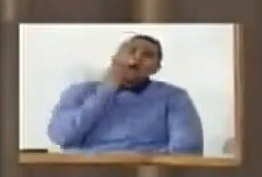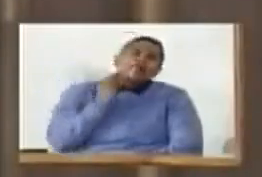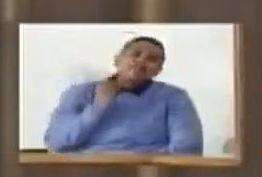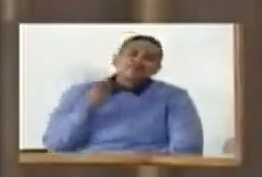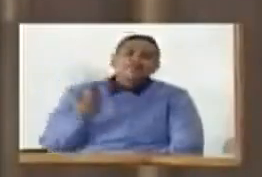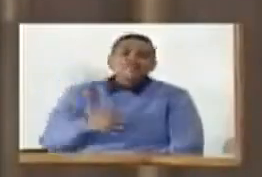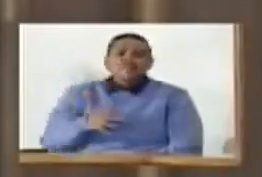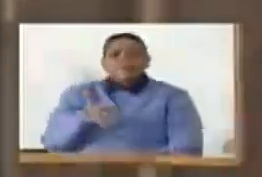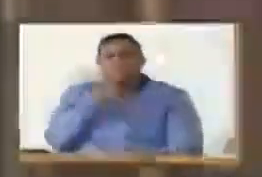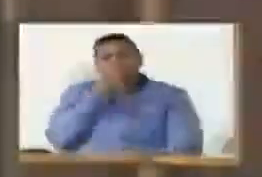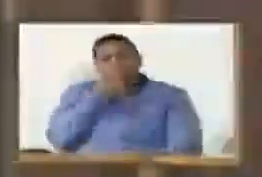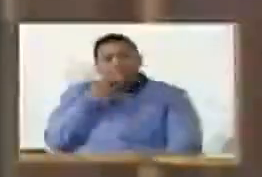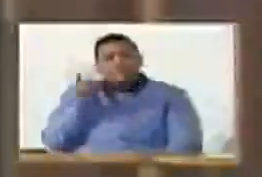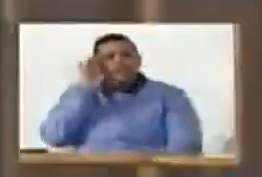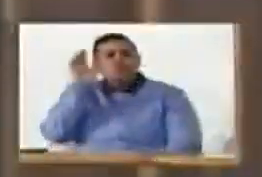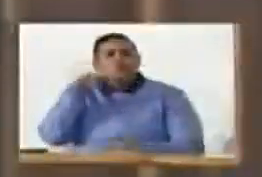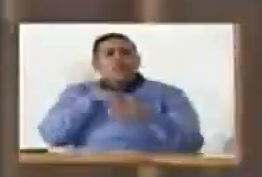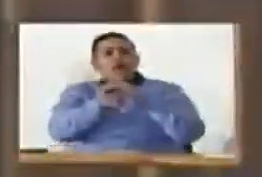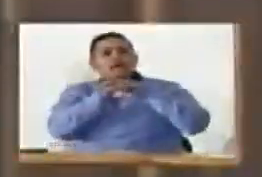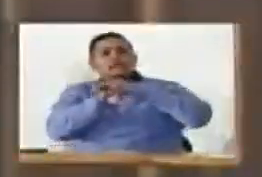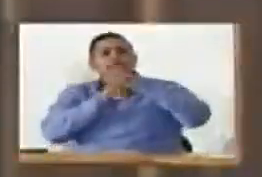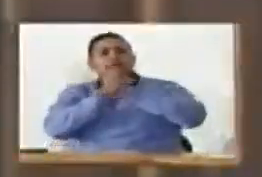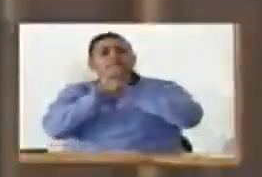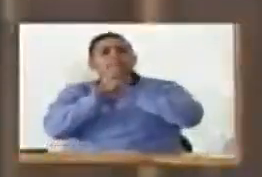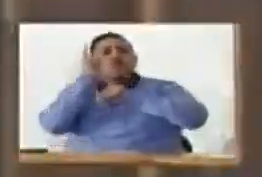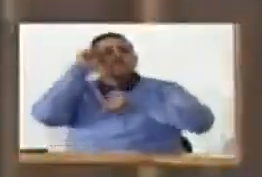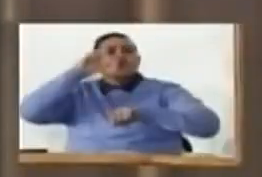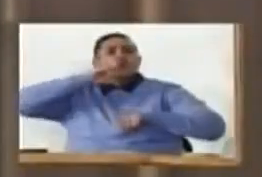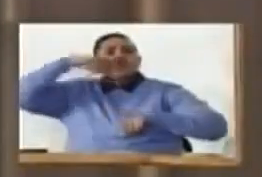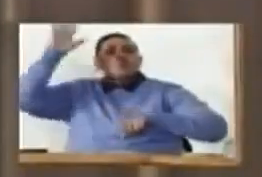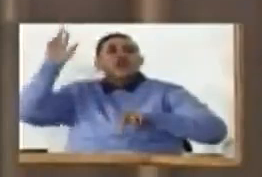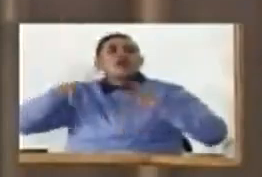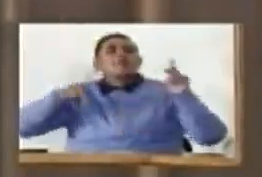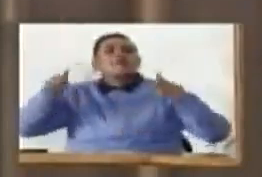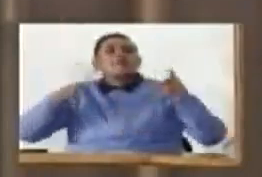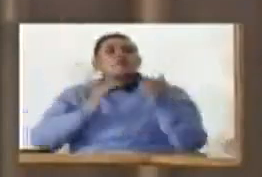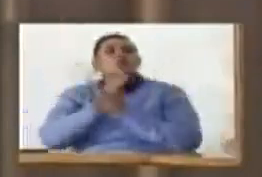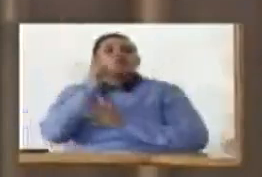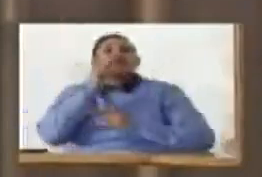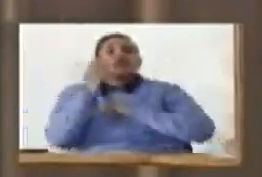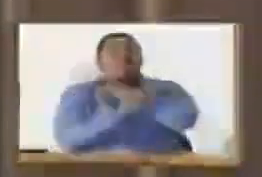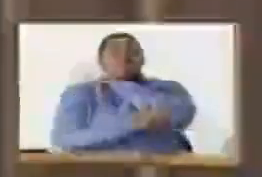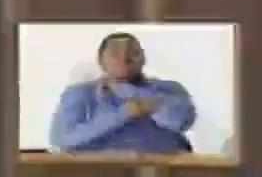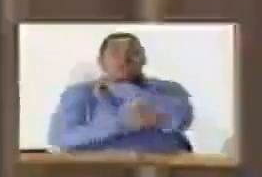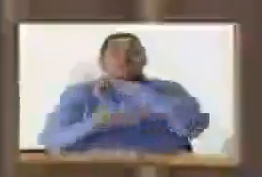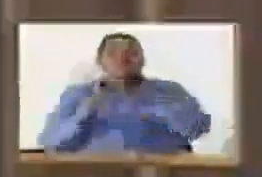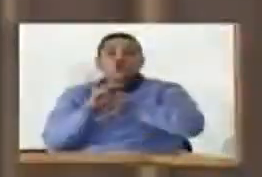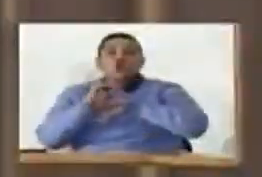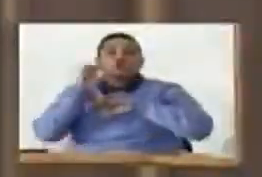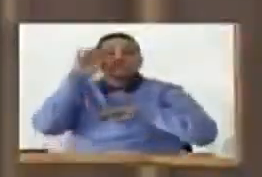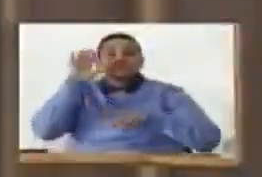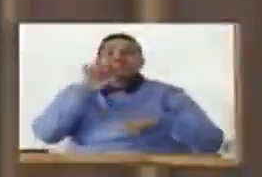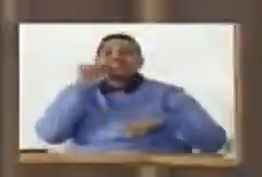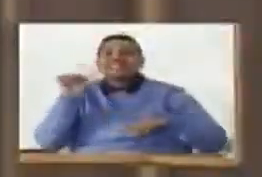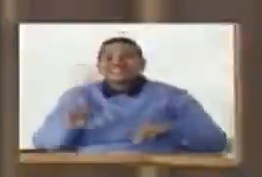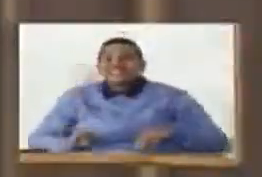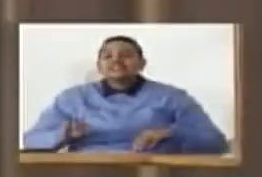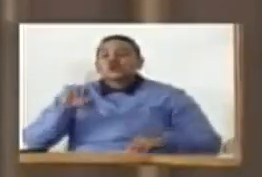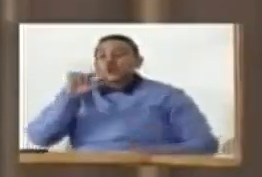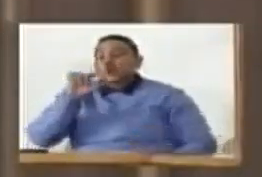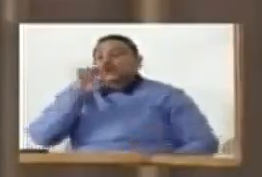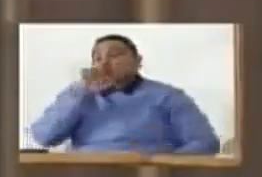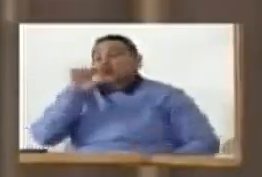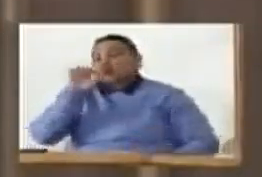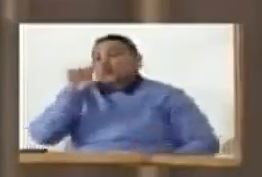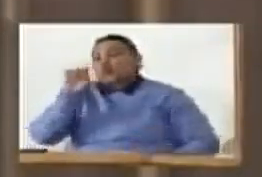will seek to increase access to employment for older persons through the National Council for Senior Citizens Golden Age